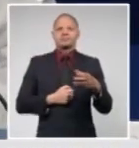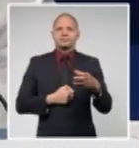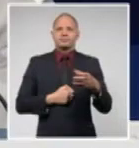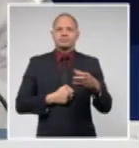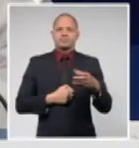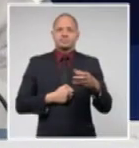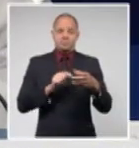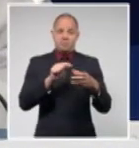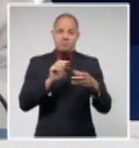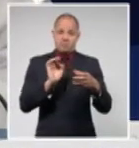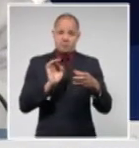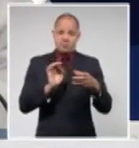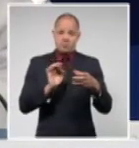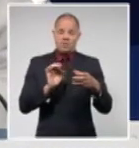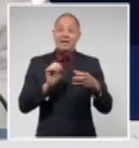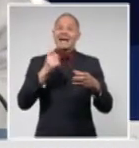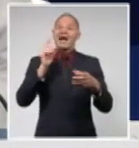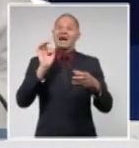Cuba.